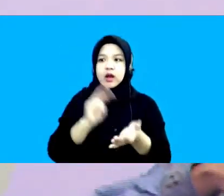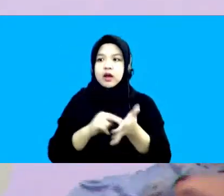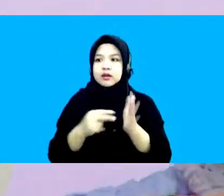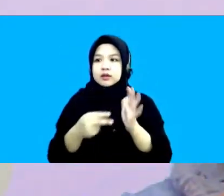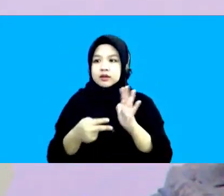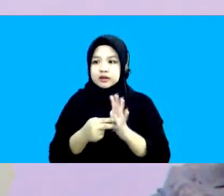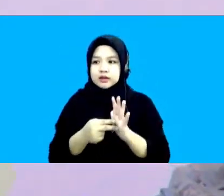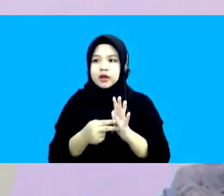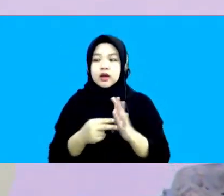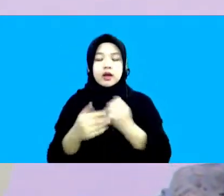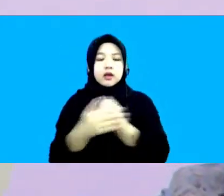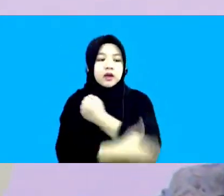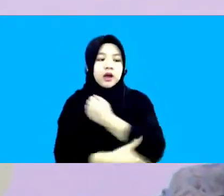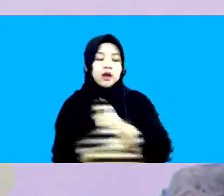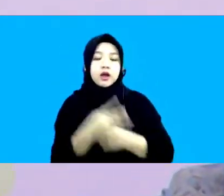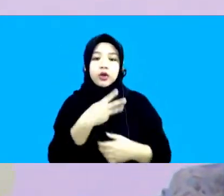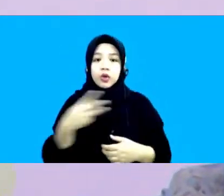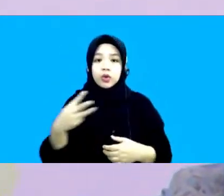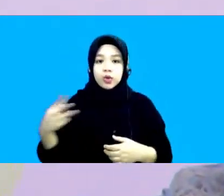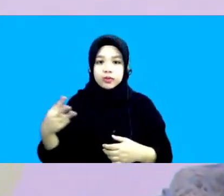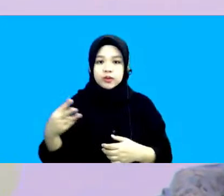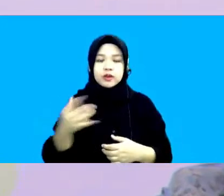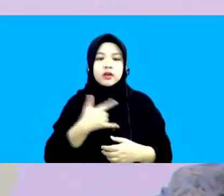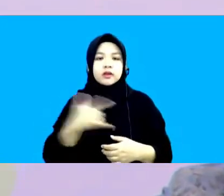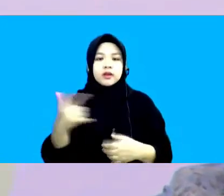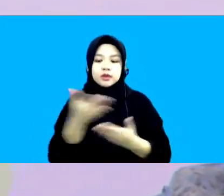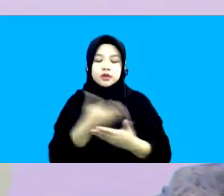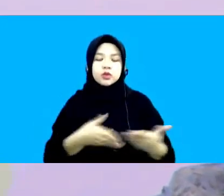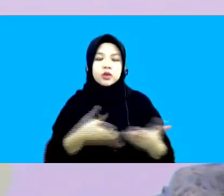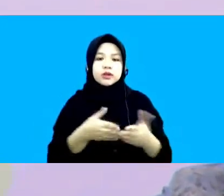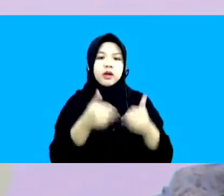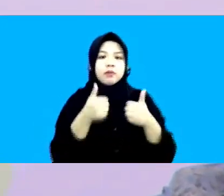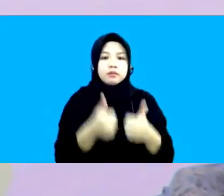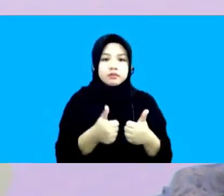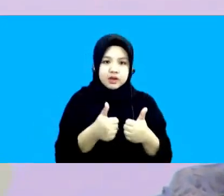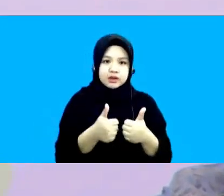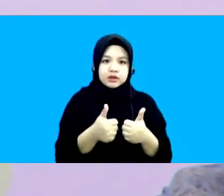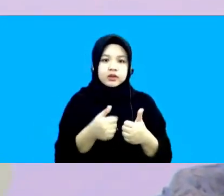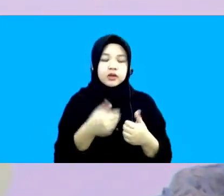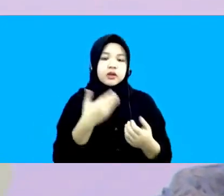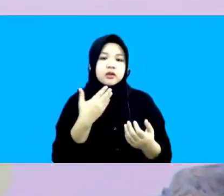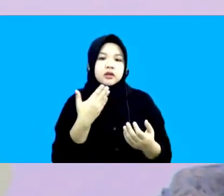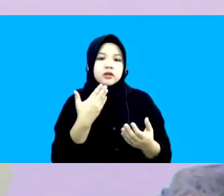then they could be part of the poverty. And the second issue would be